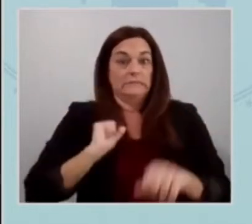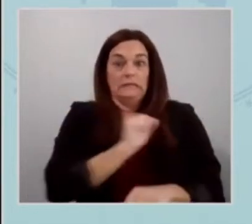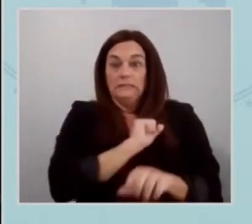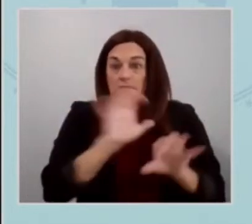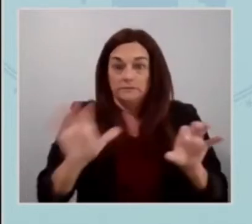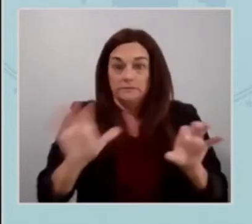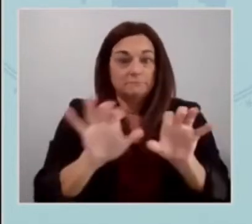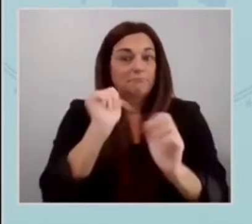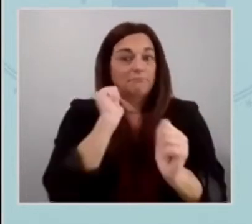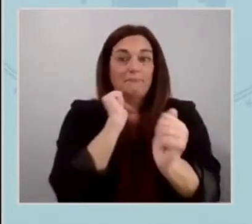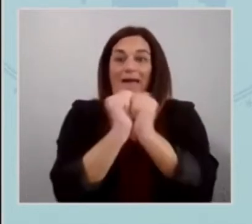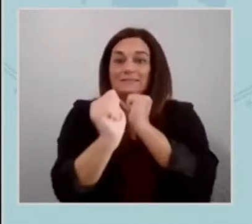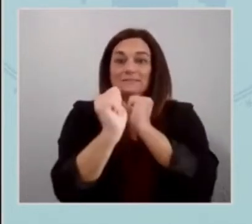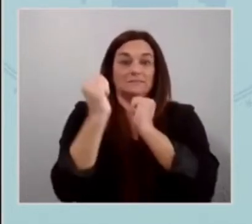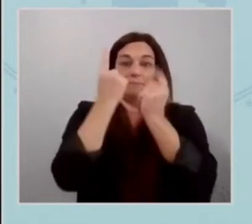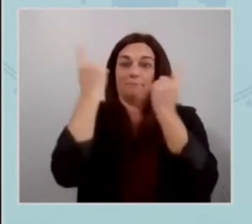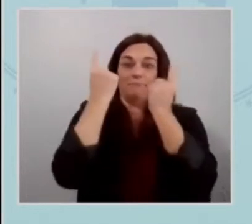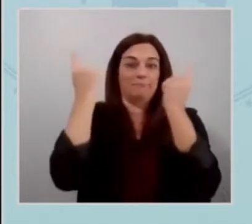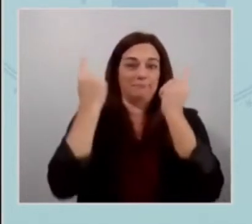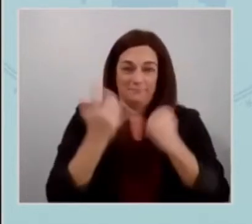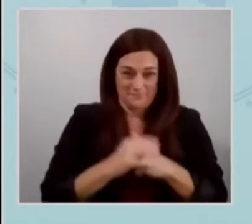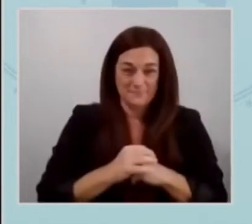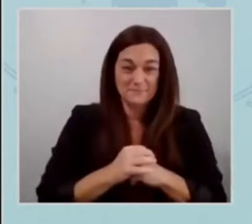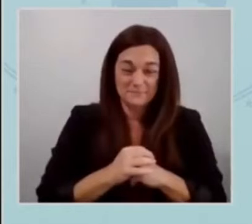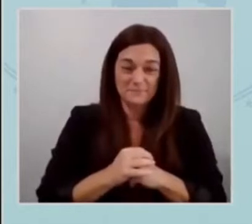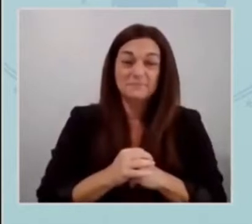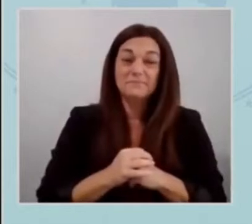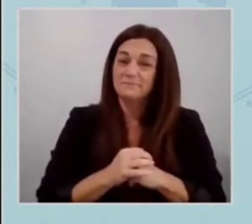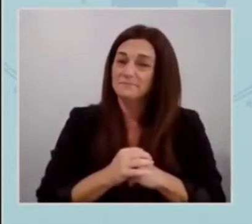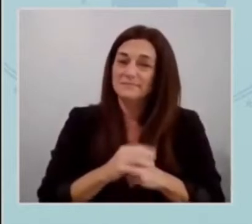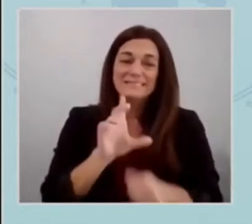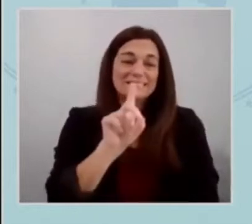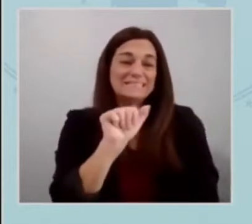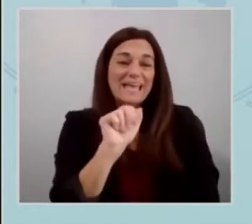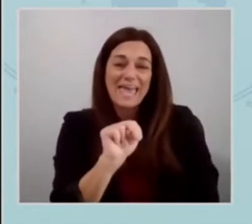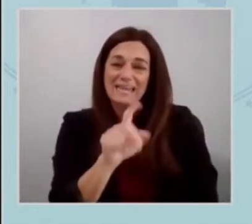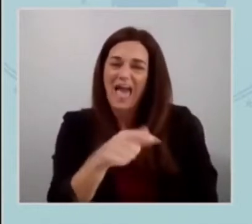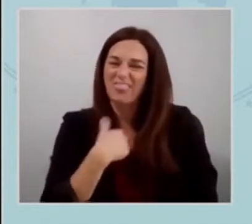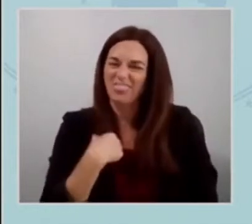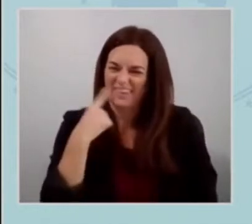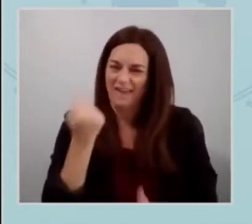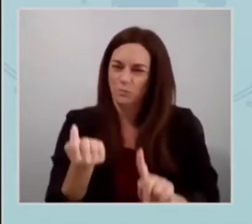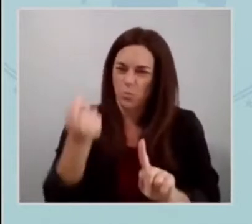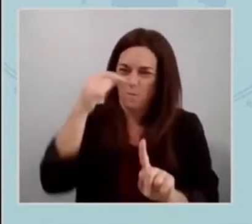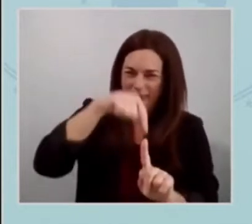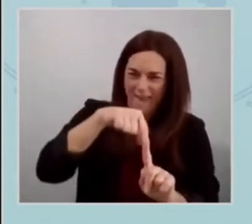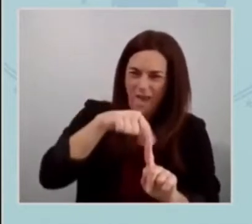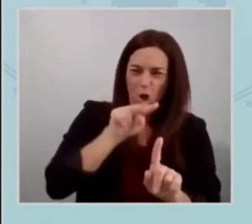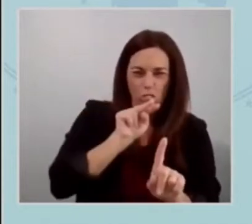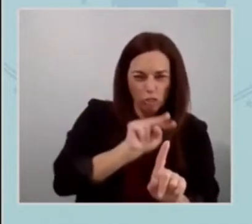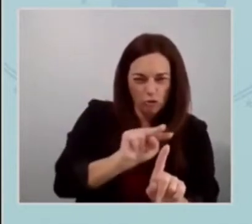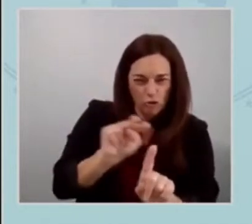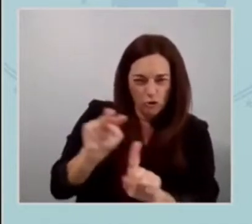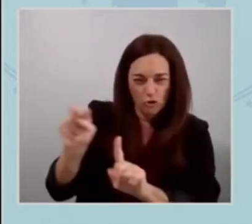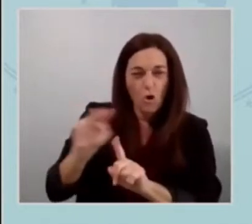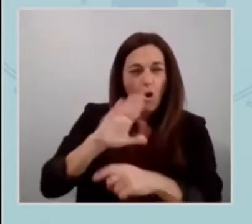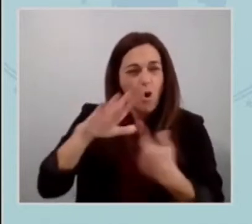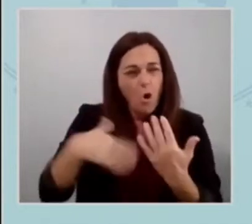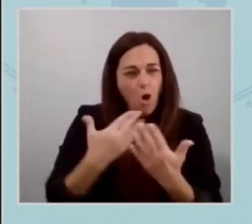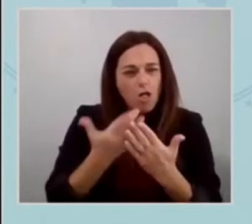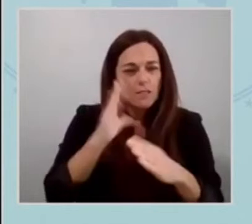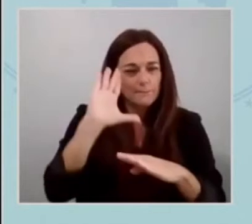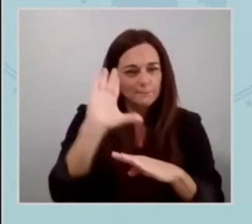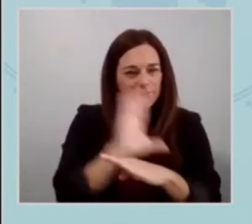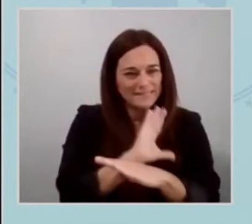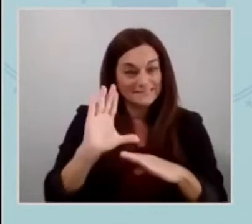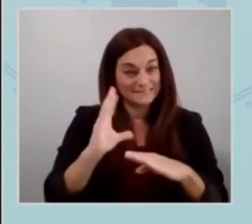unless the House acts in some way, the Senate acts and passes some of this material. And Dan, I think